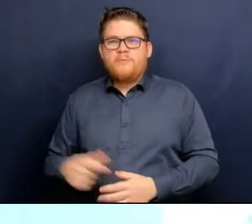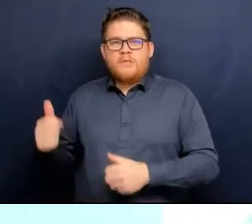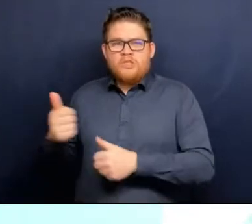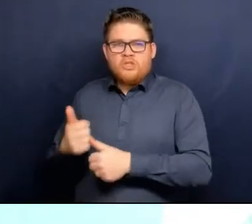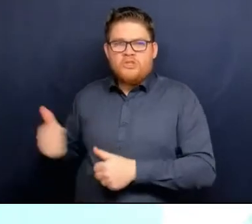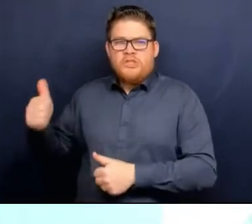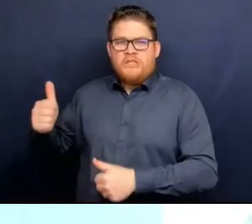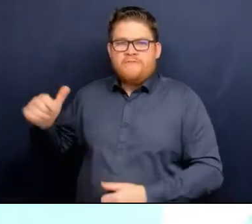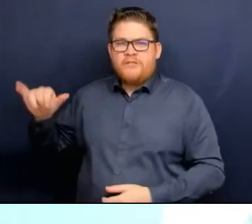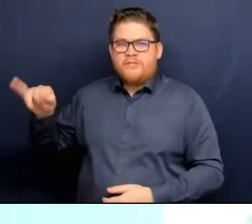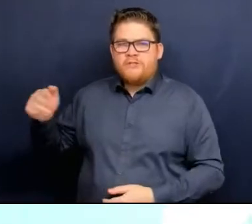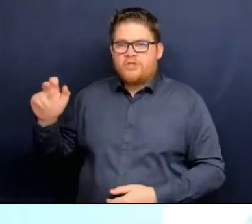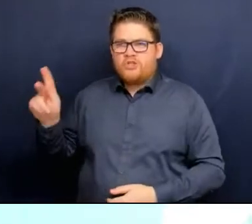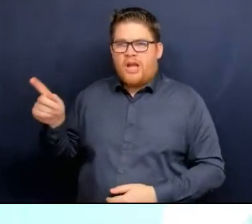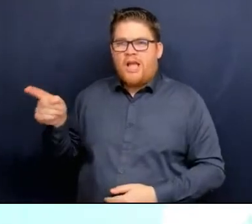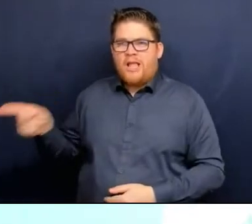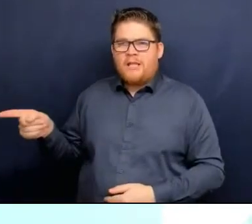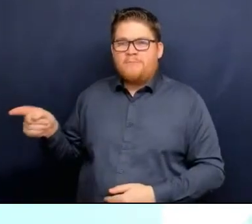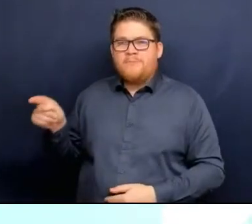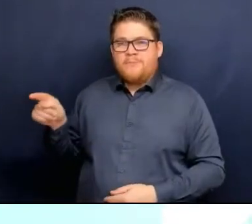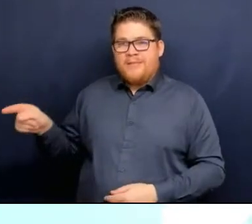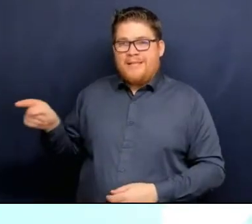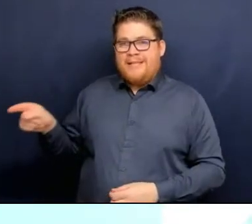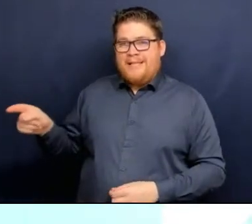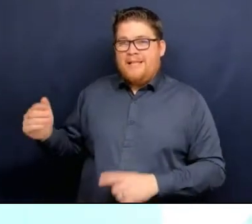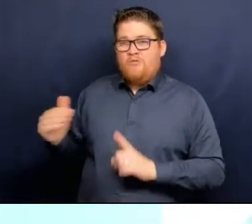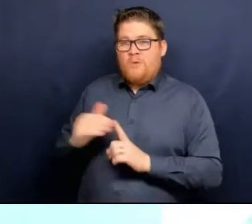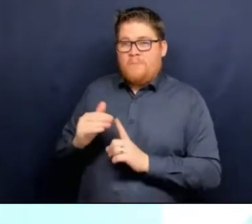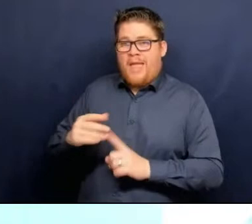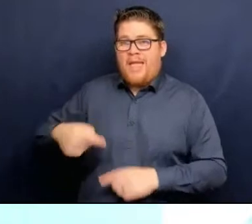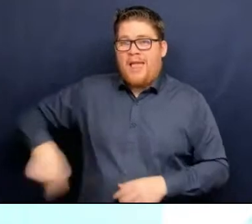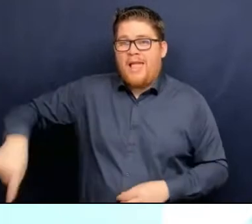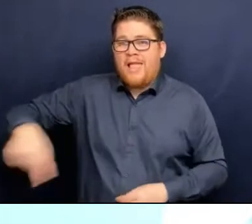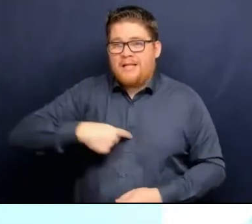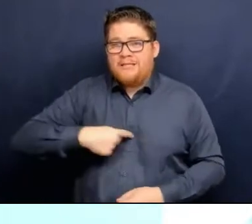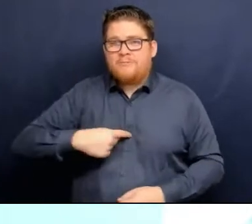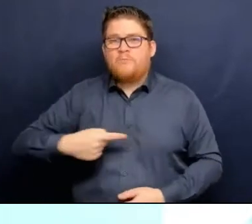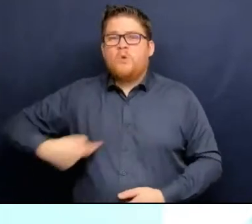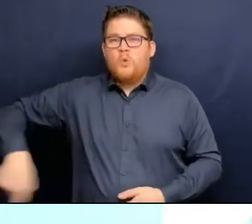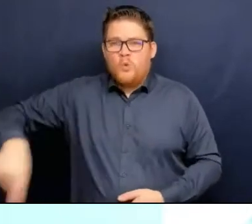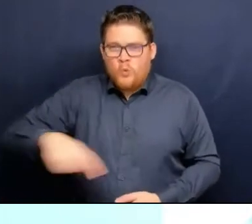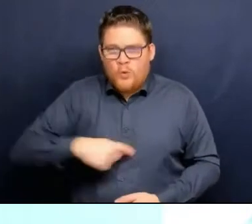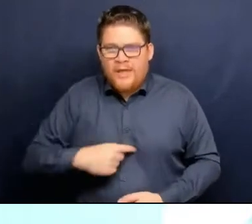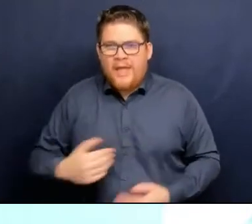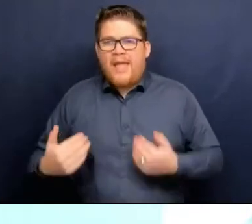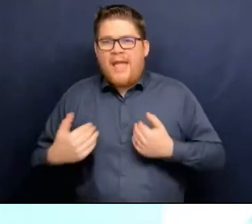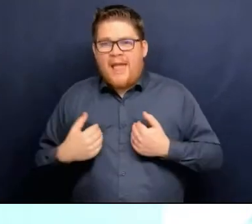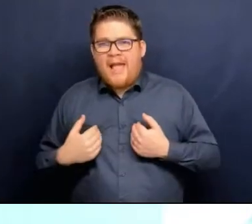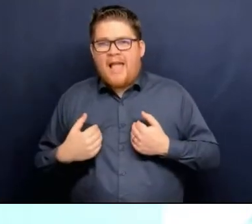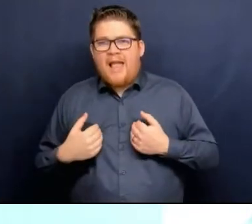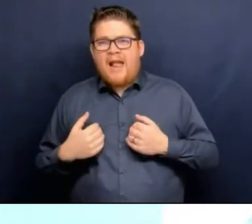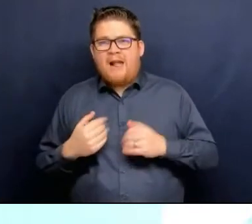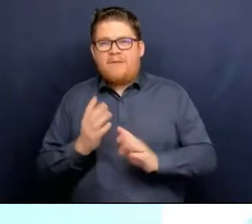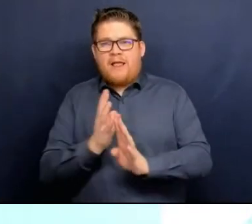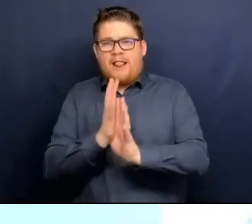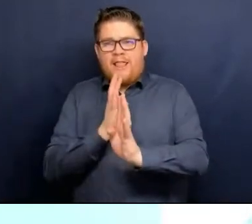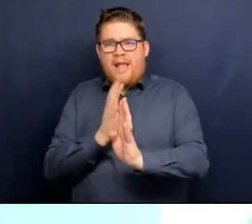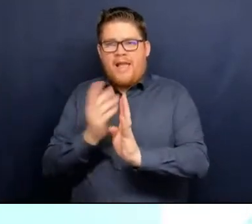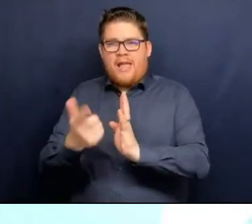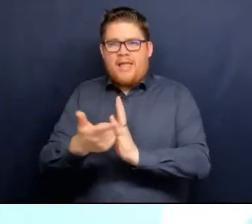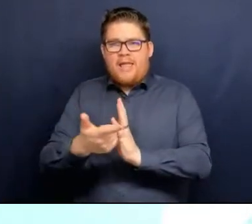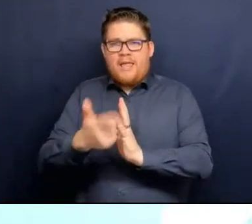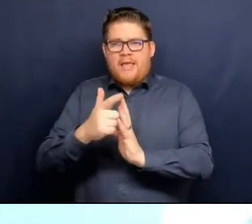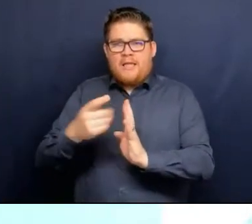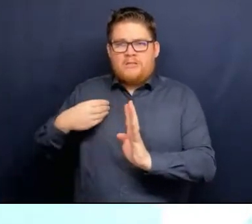is a direct line in this room and in this province back to the expansion of Europe, back to colonialism. This is not something